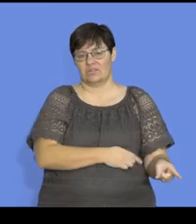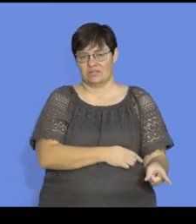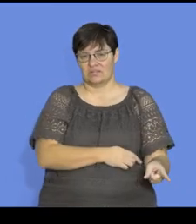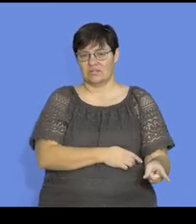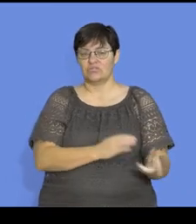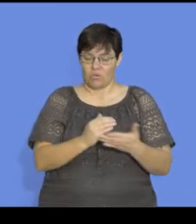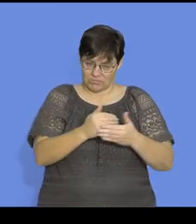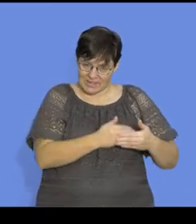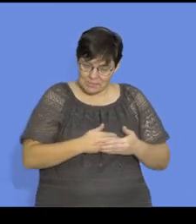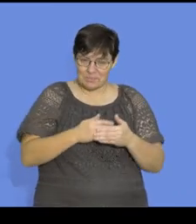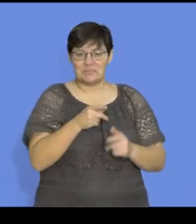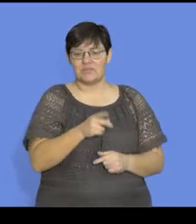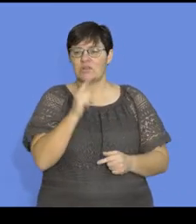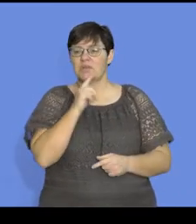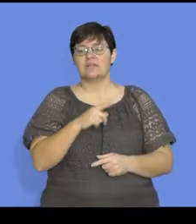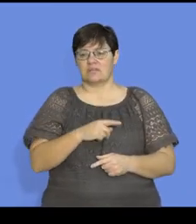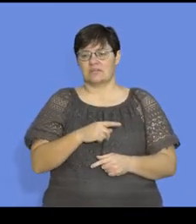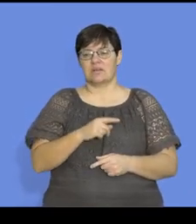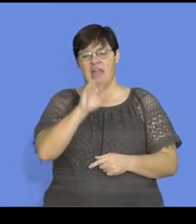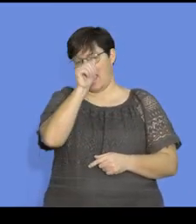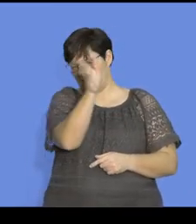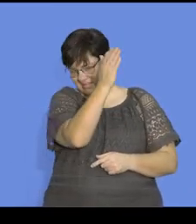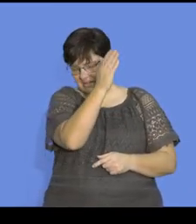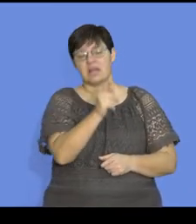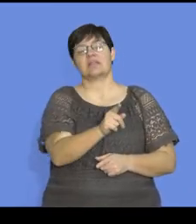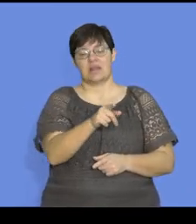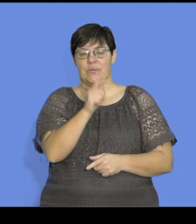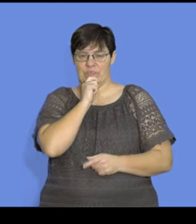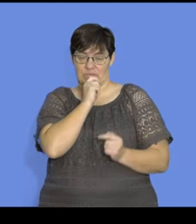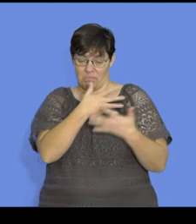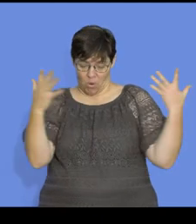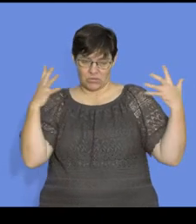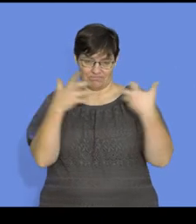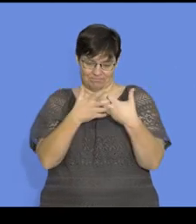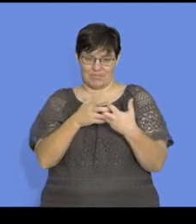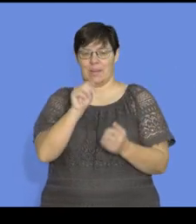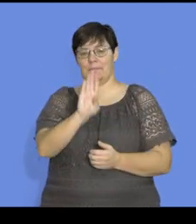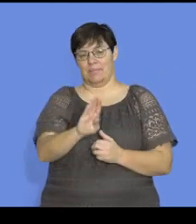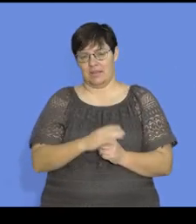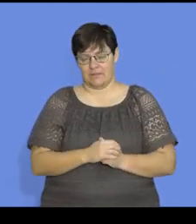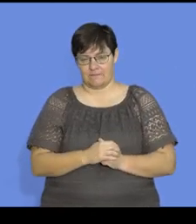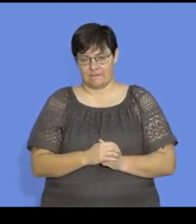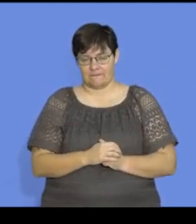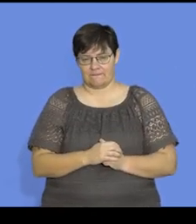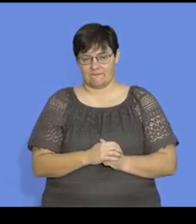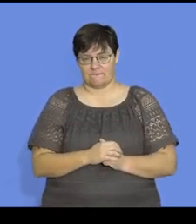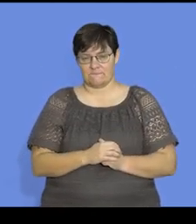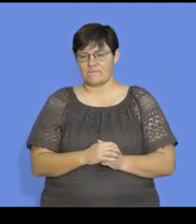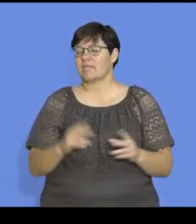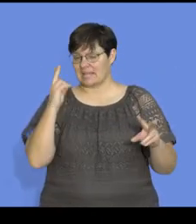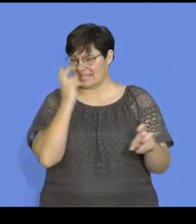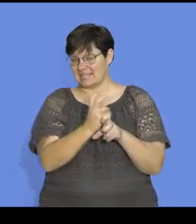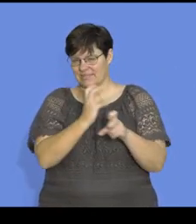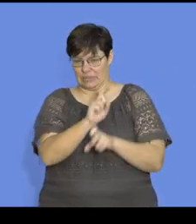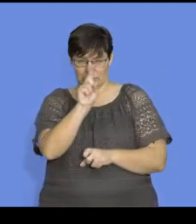about conservation. So I would cross out A, and the most correct one would then be B. That's quite a